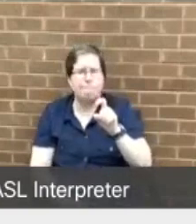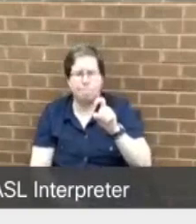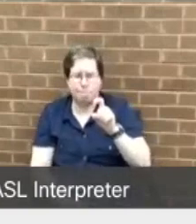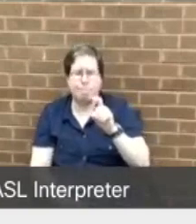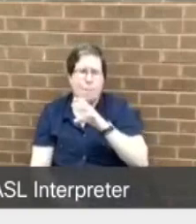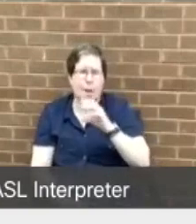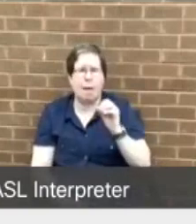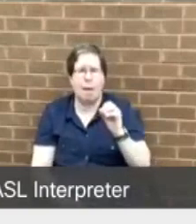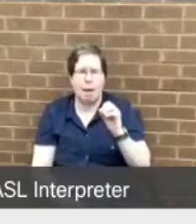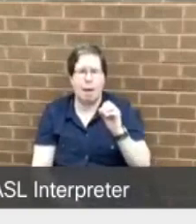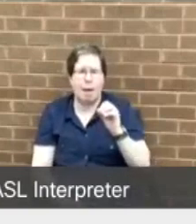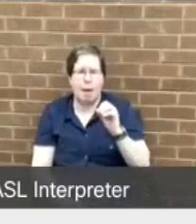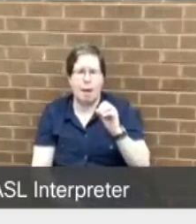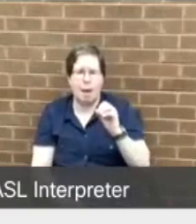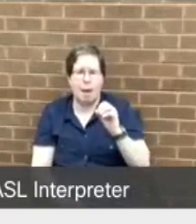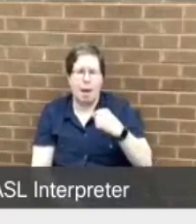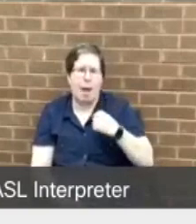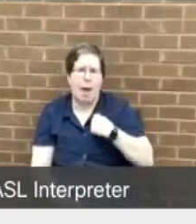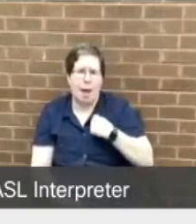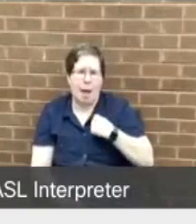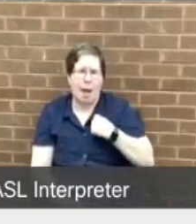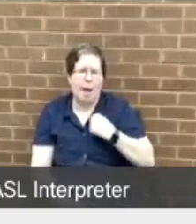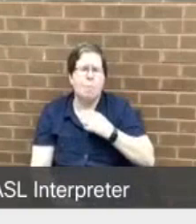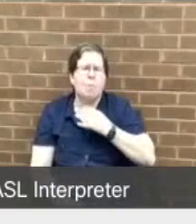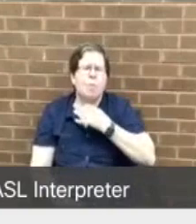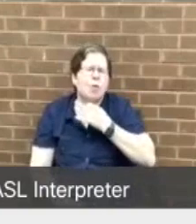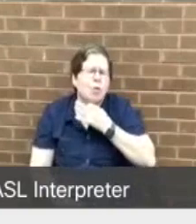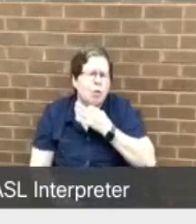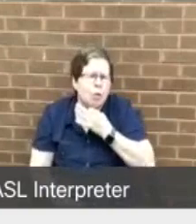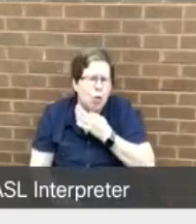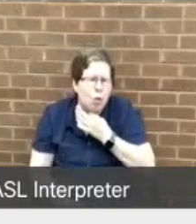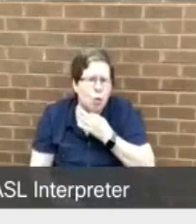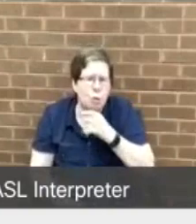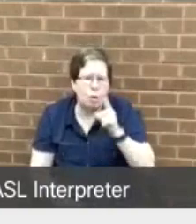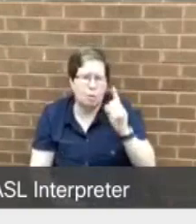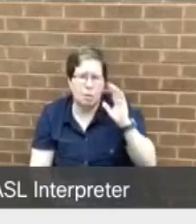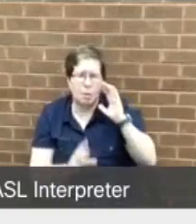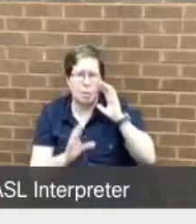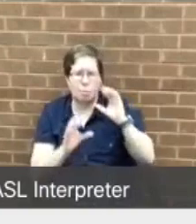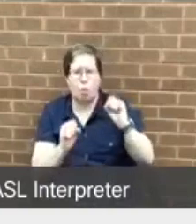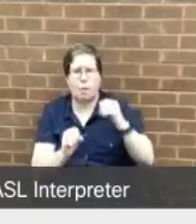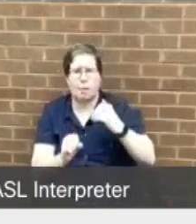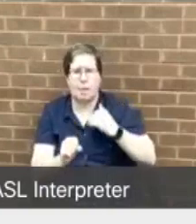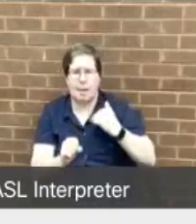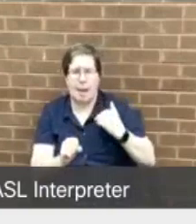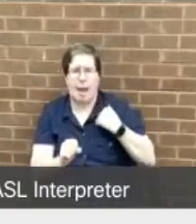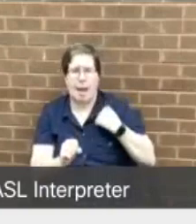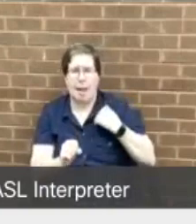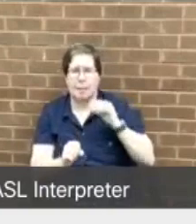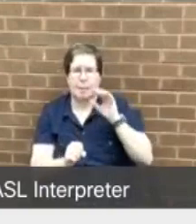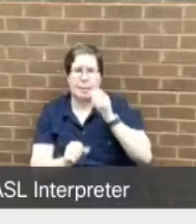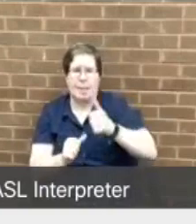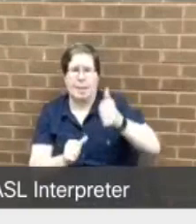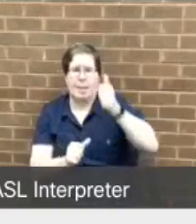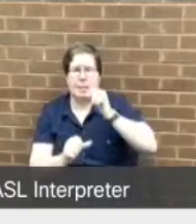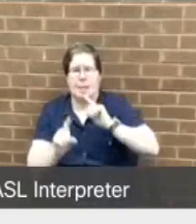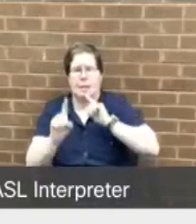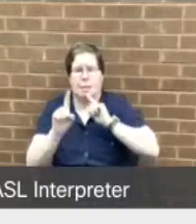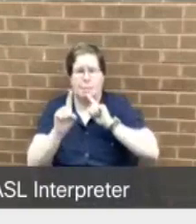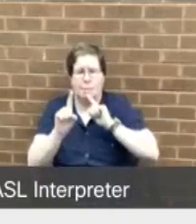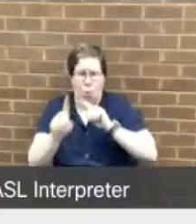And I'm curious, you know, the president had an executive order around sort of the